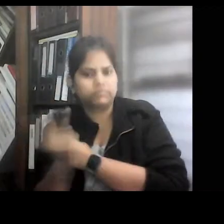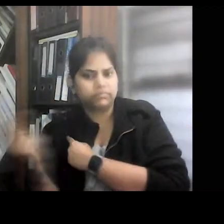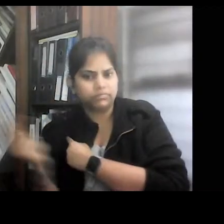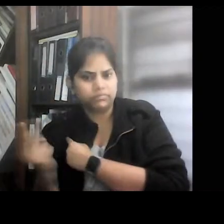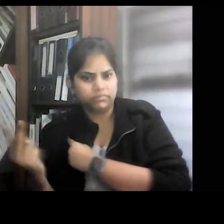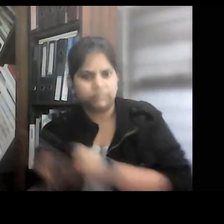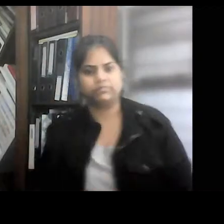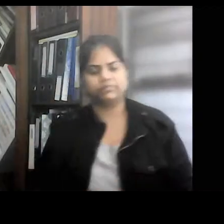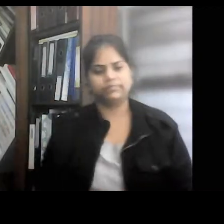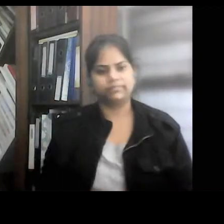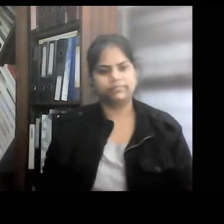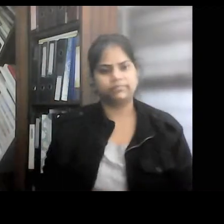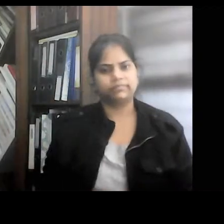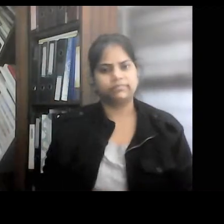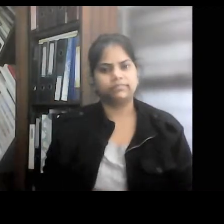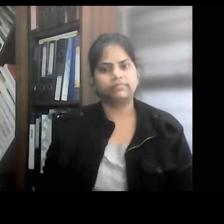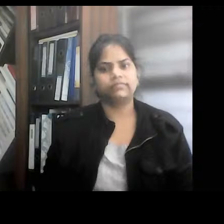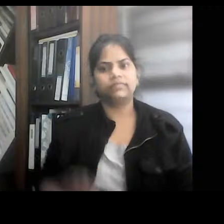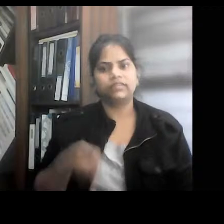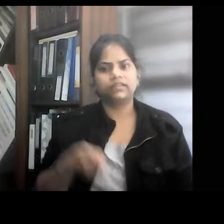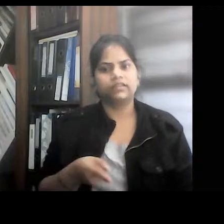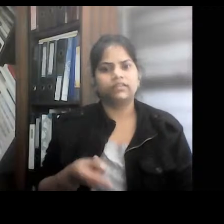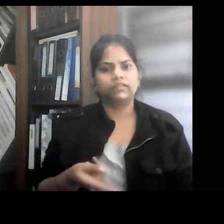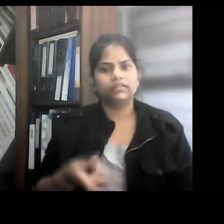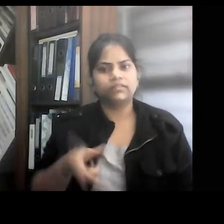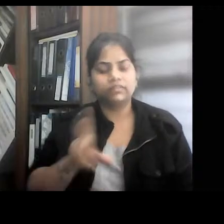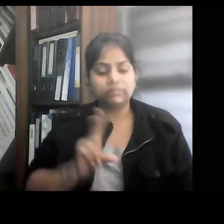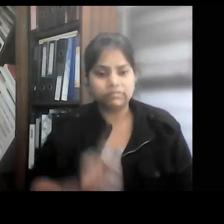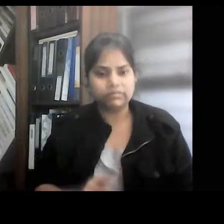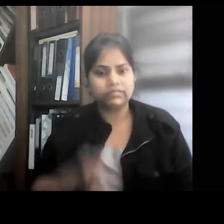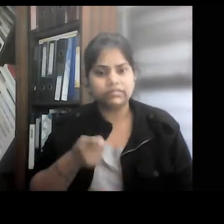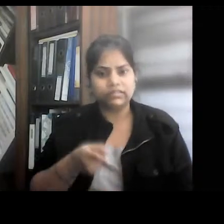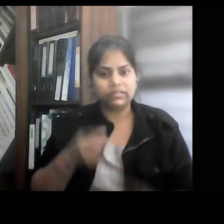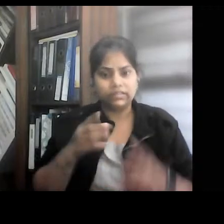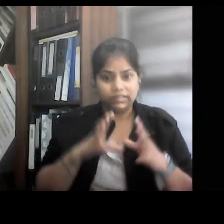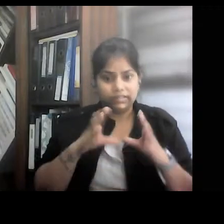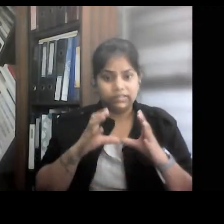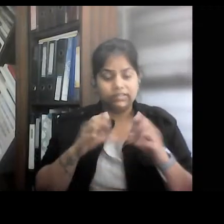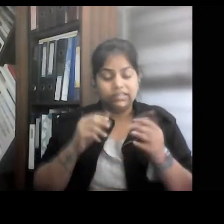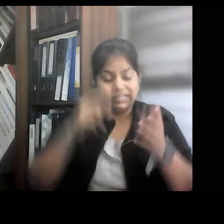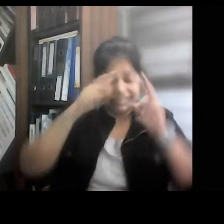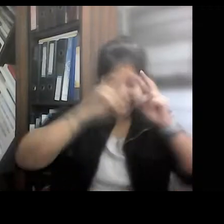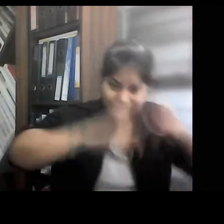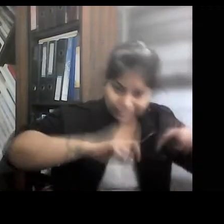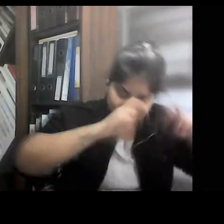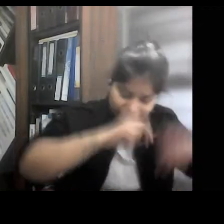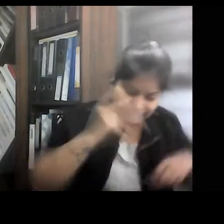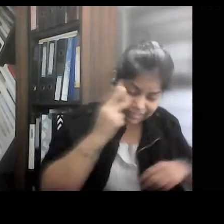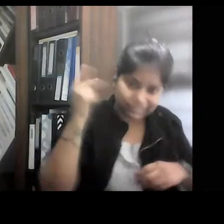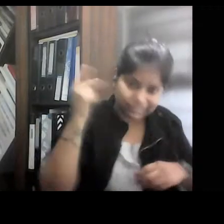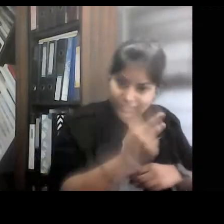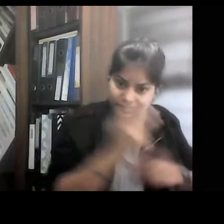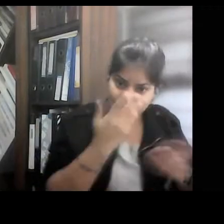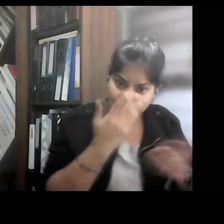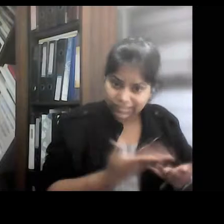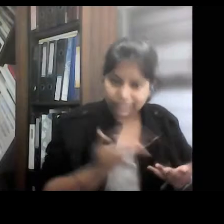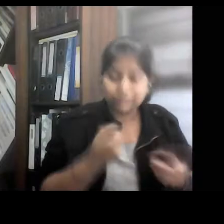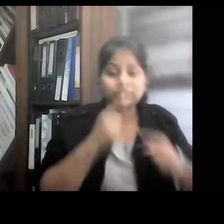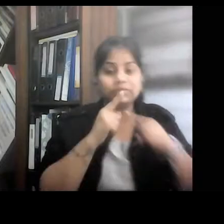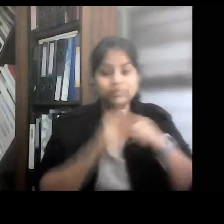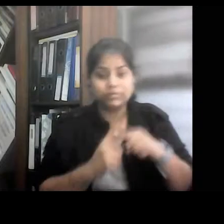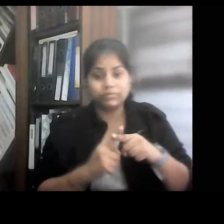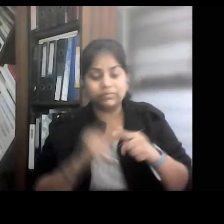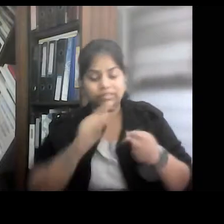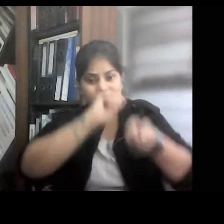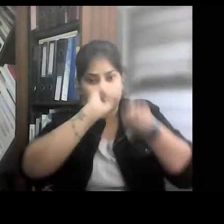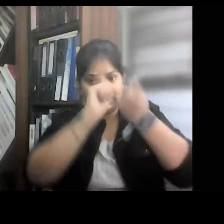So with this kind of repositioning of emotion in research and transformative research